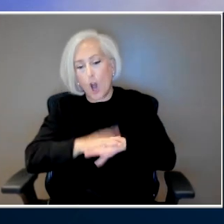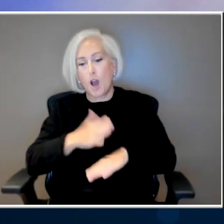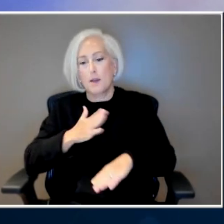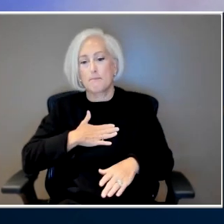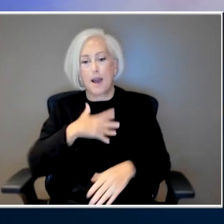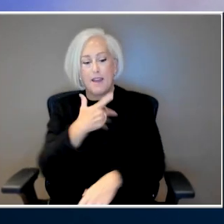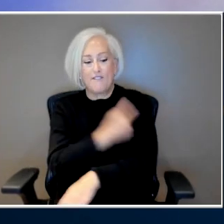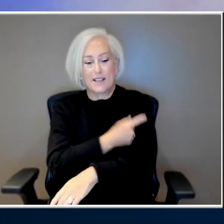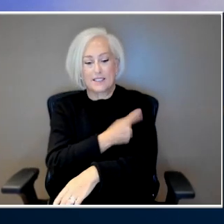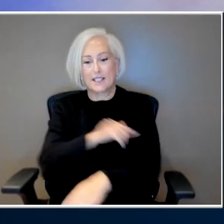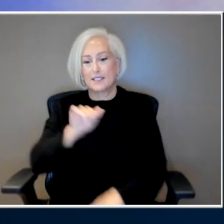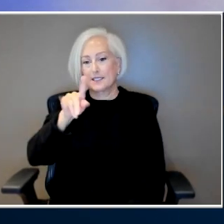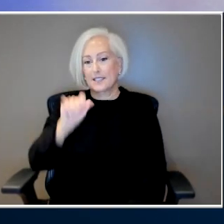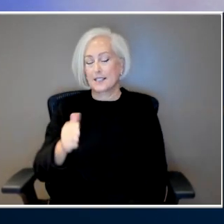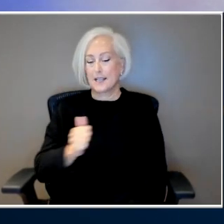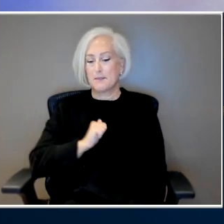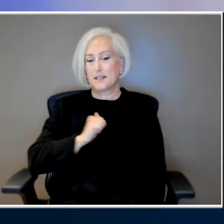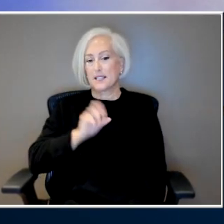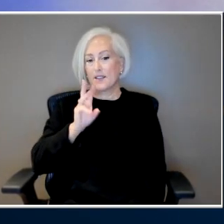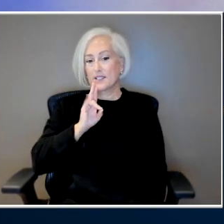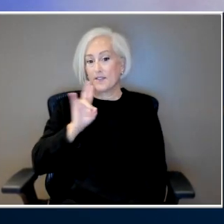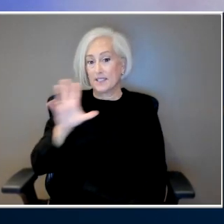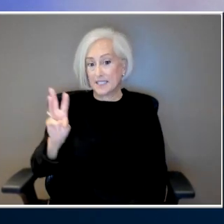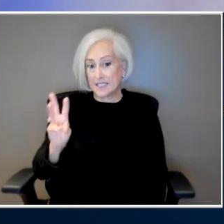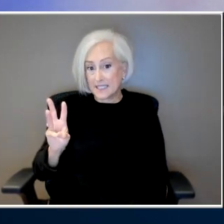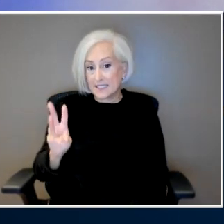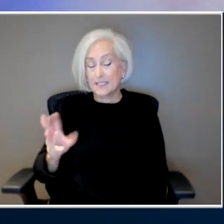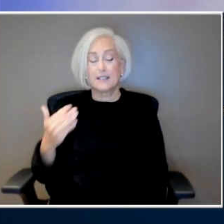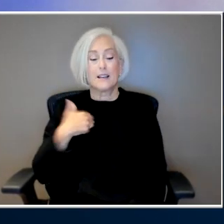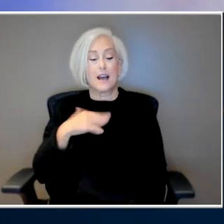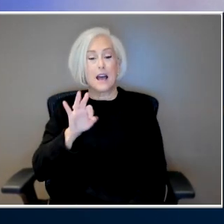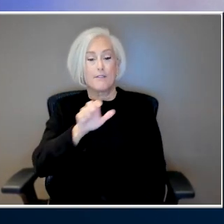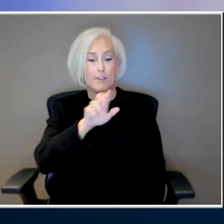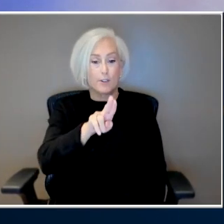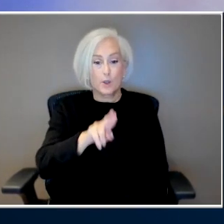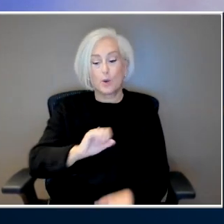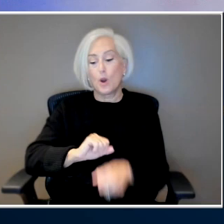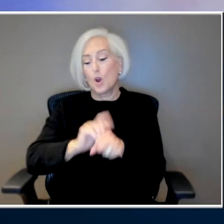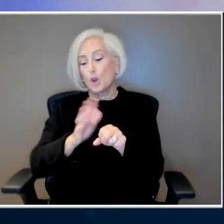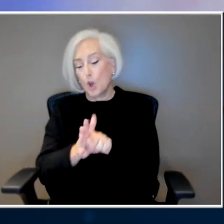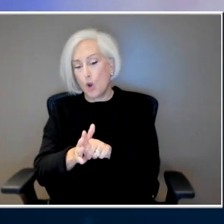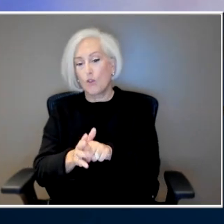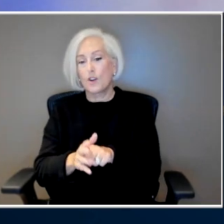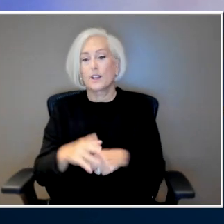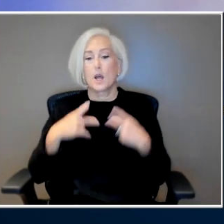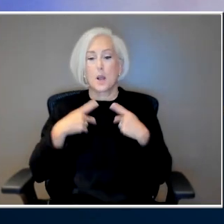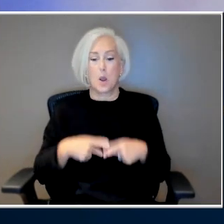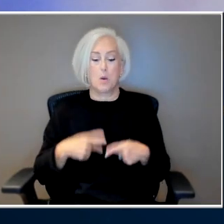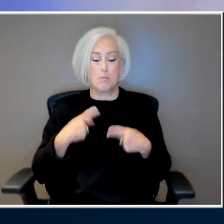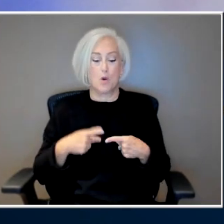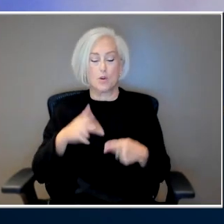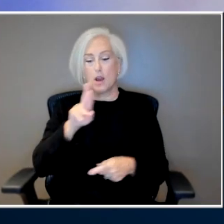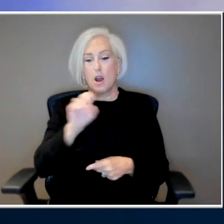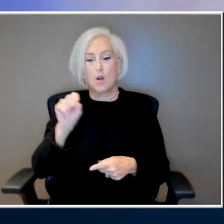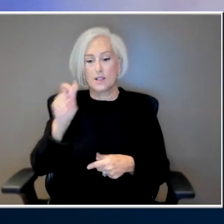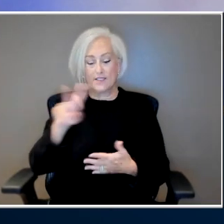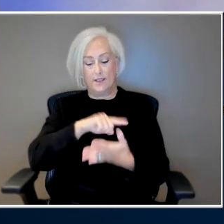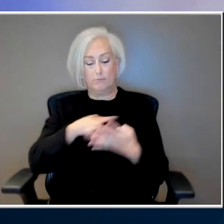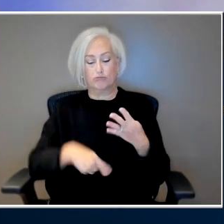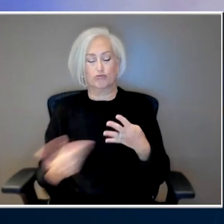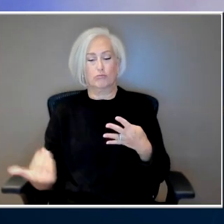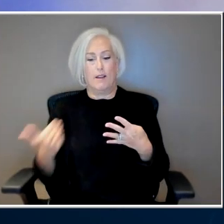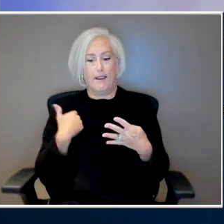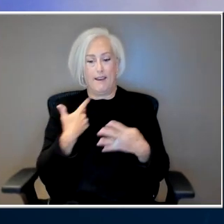I'm 76, I've updated my flu, COVID, pneumonia, and this was her first time for RSV. She wants to know, how important still